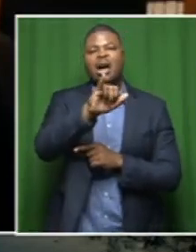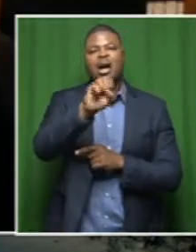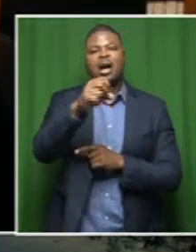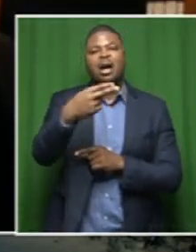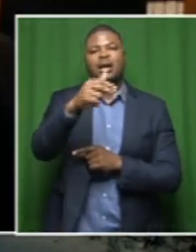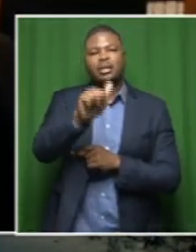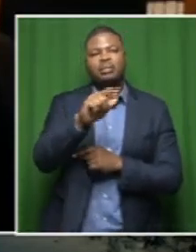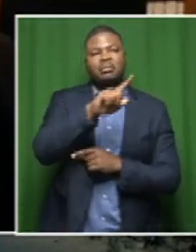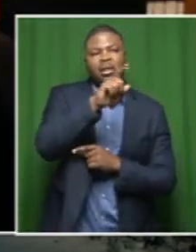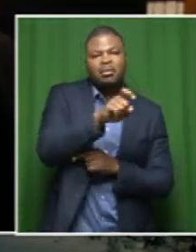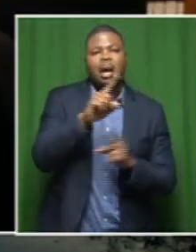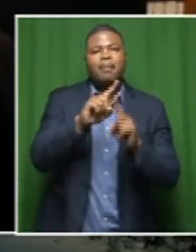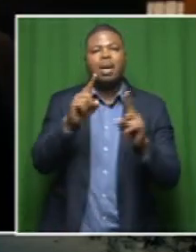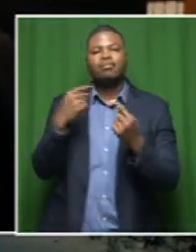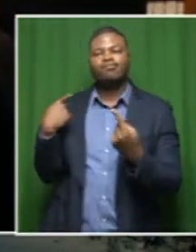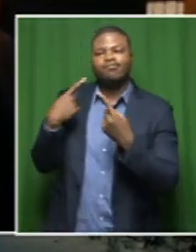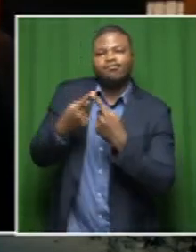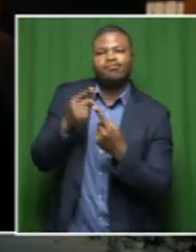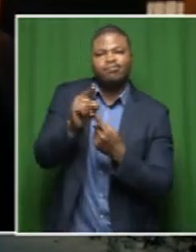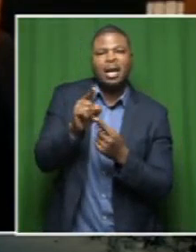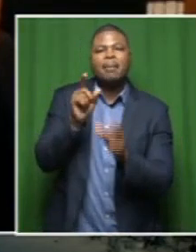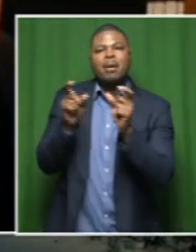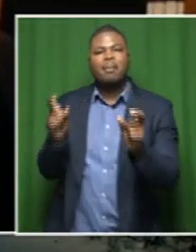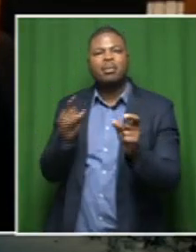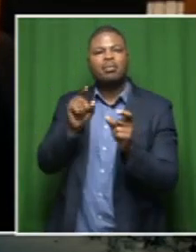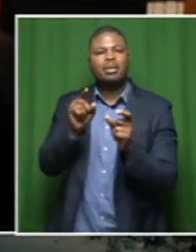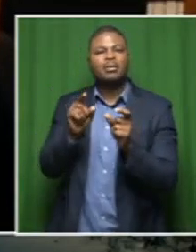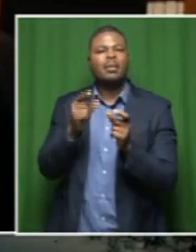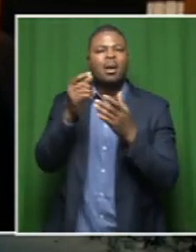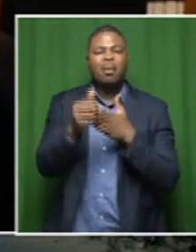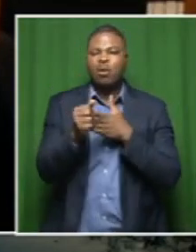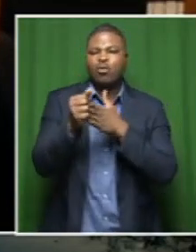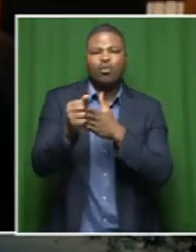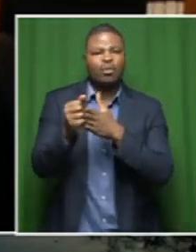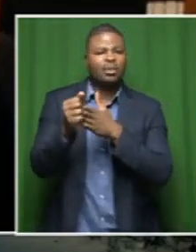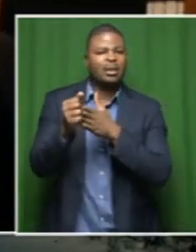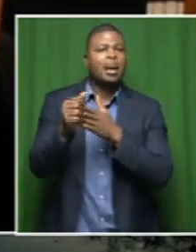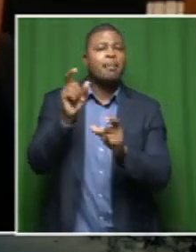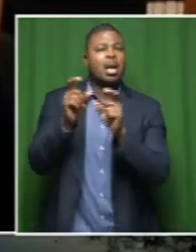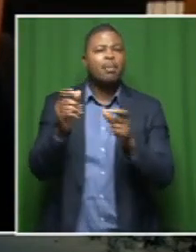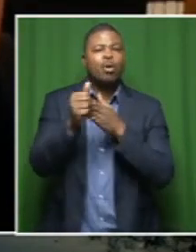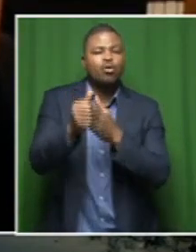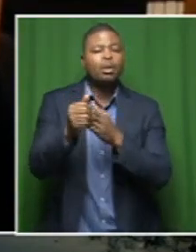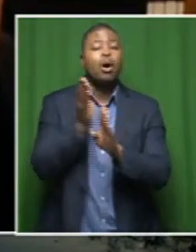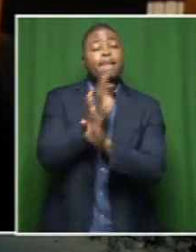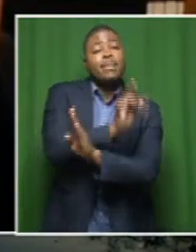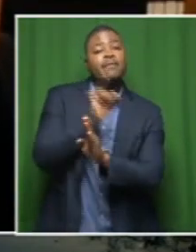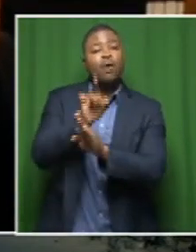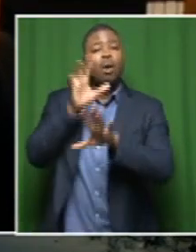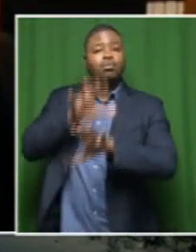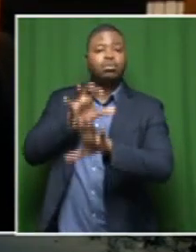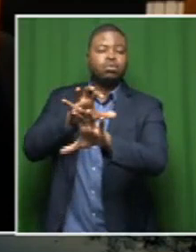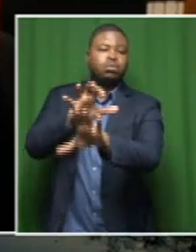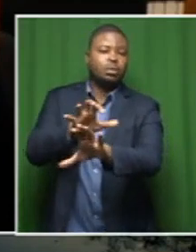that hasn't been amplified sufficiently, those who died in the lead up to the eventual massacre. And